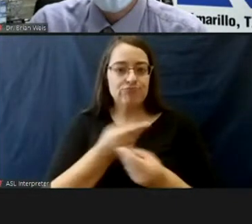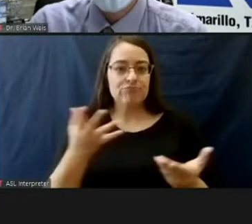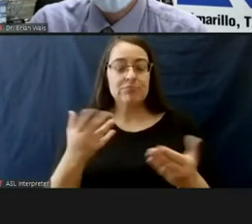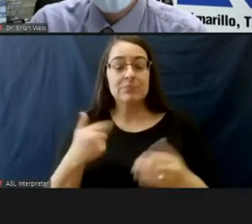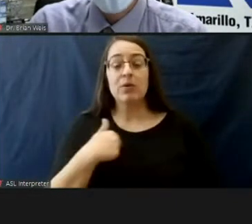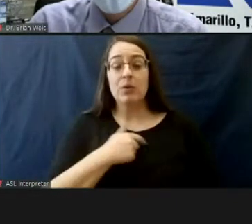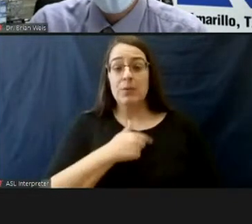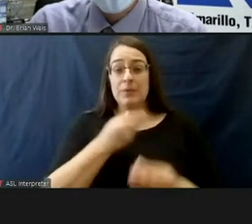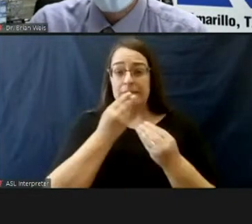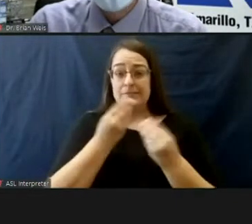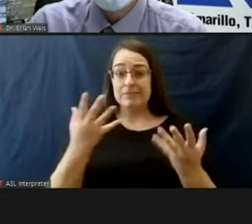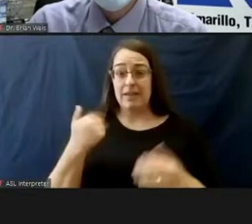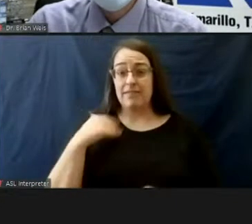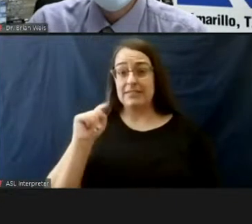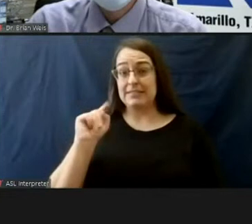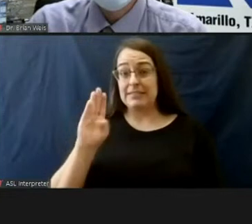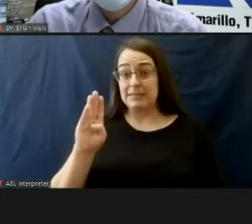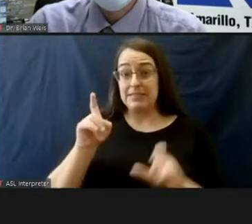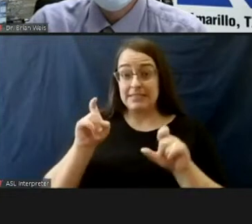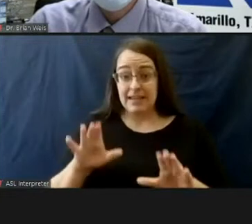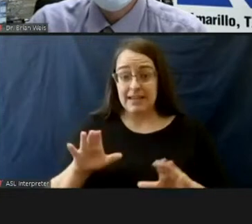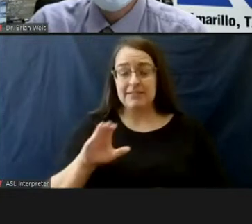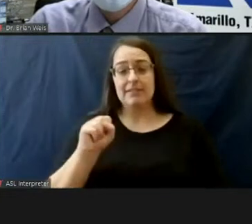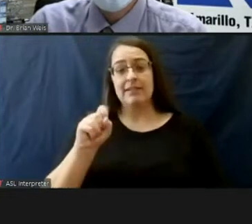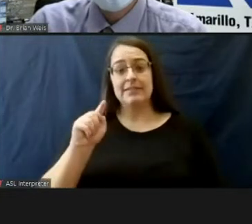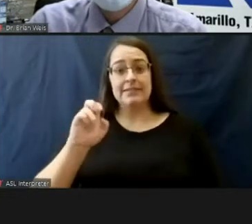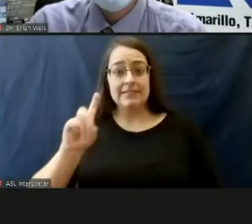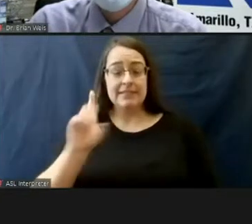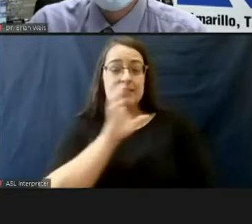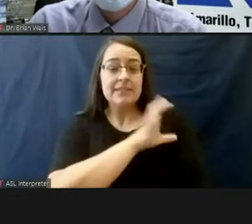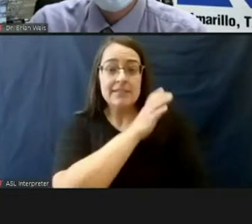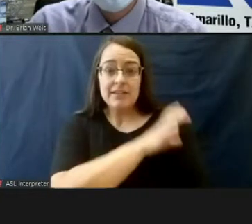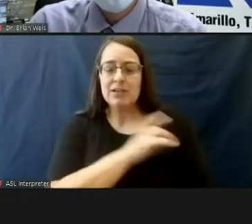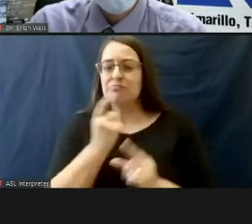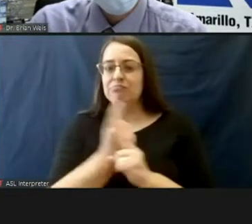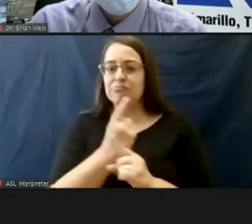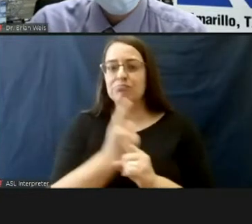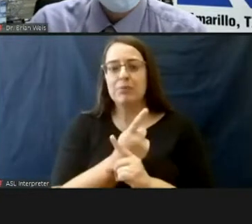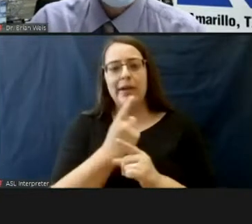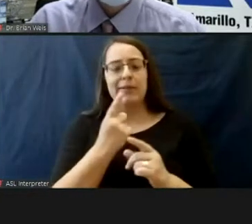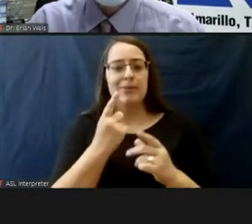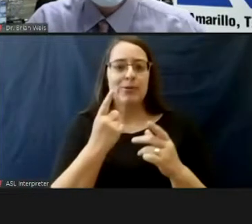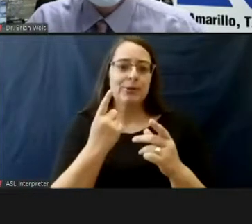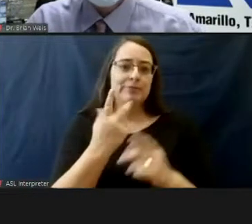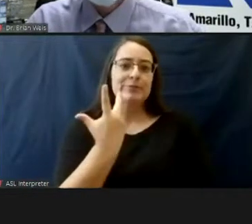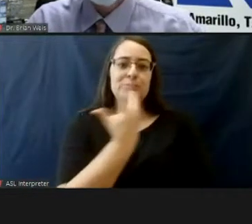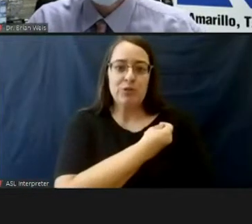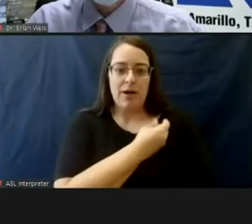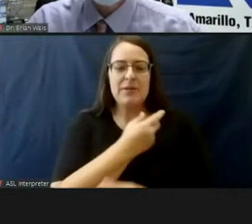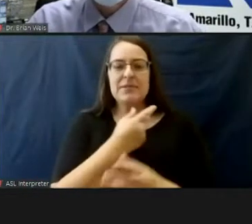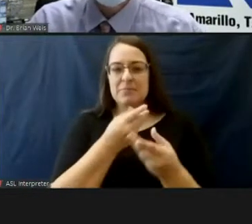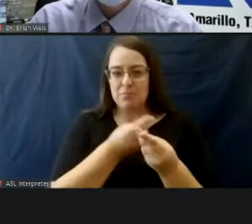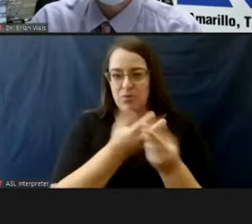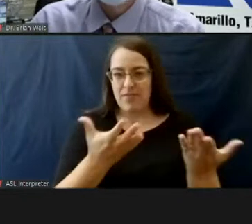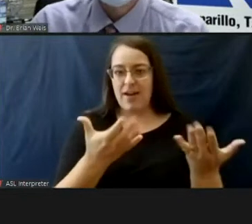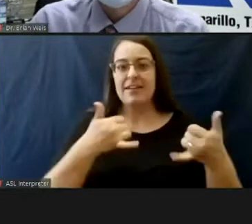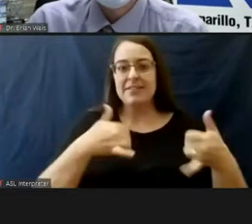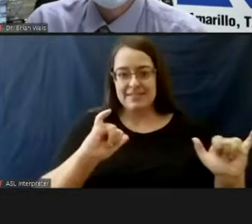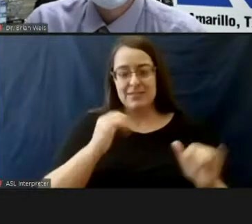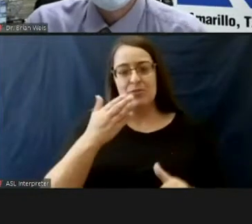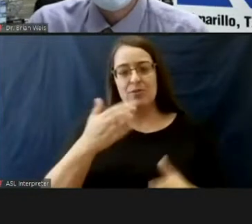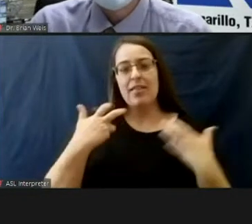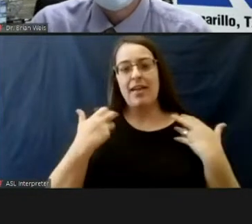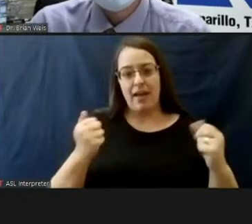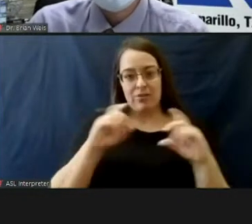our TB testing, STD clinic, and regular immunization services are being provided at the health department, but that is